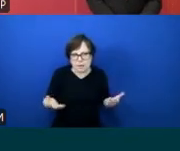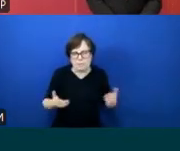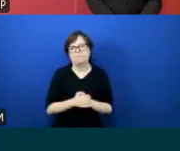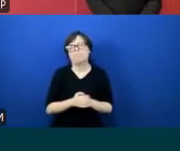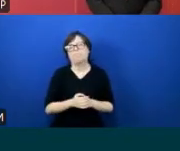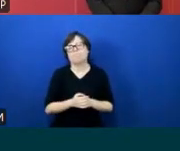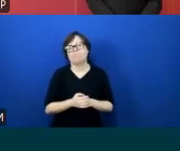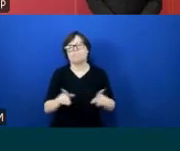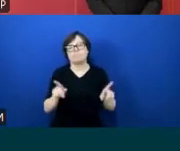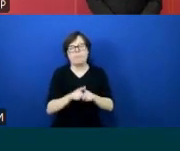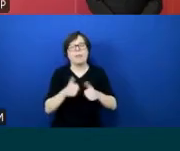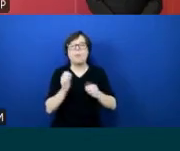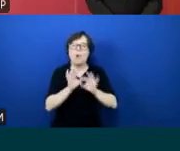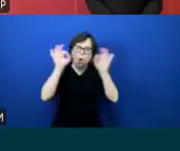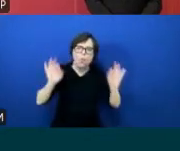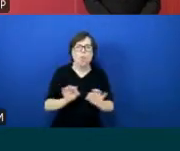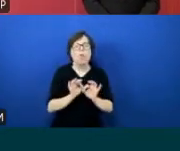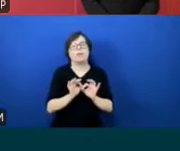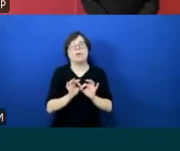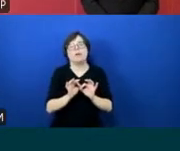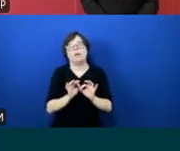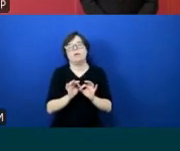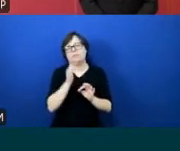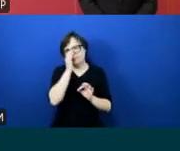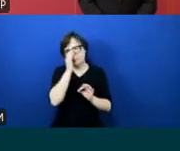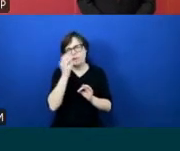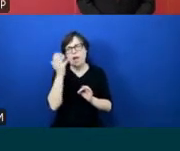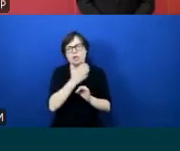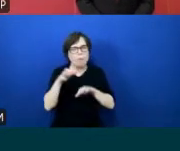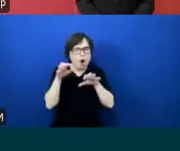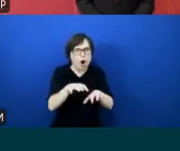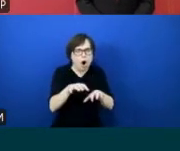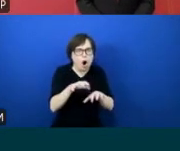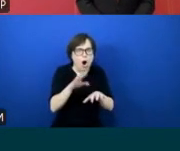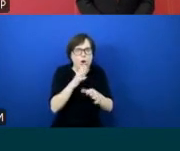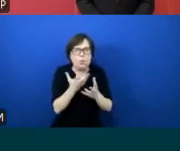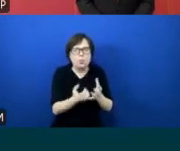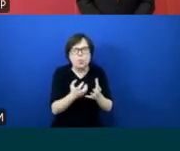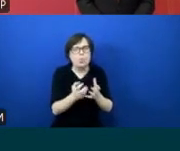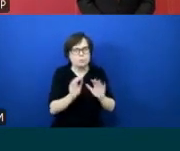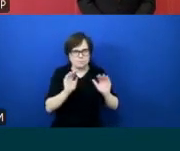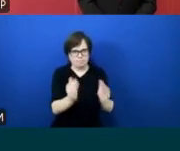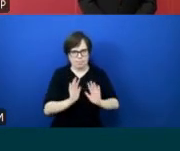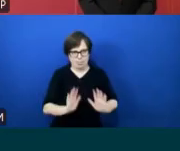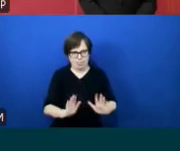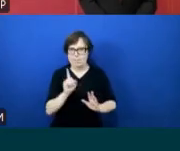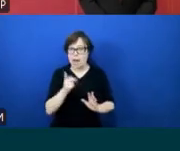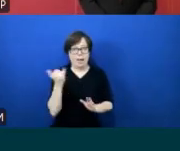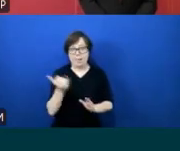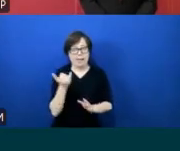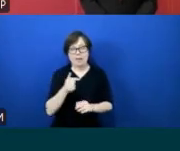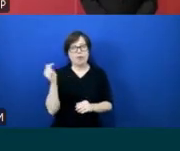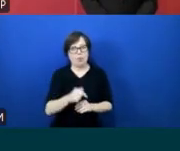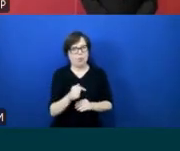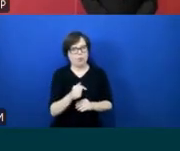heat accumulation. But also doesn't always have to be done through greenery. If it's